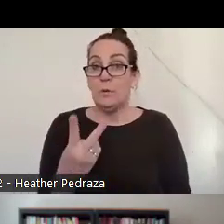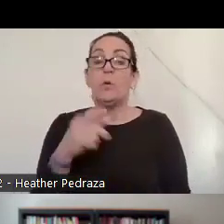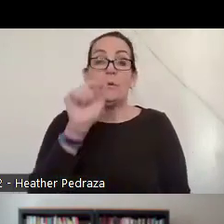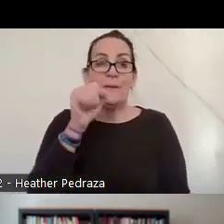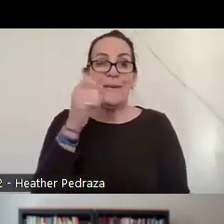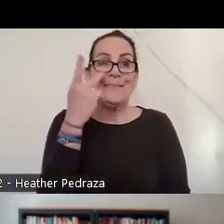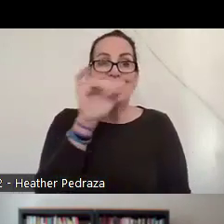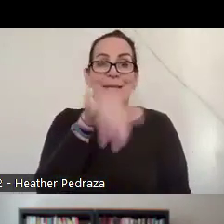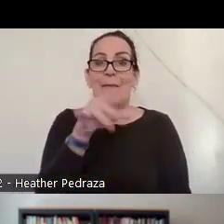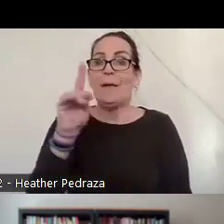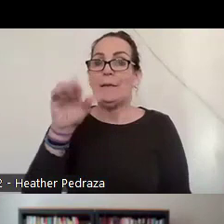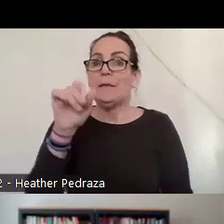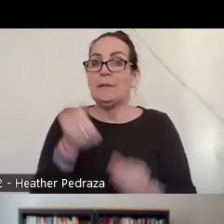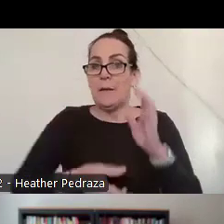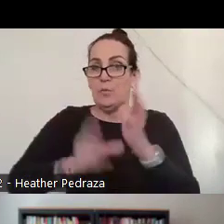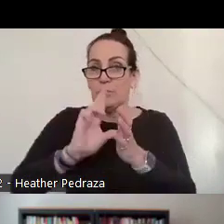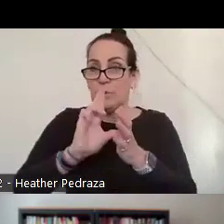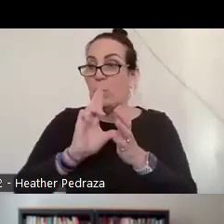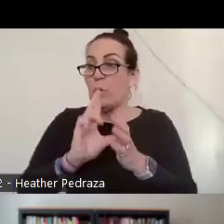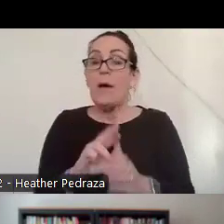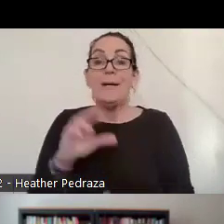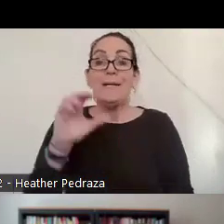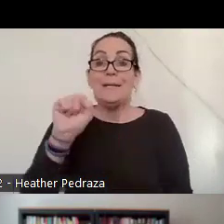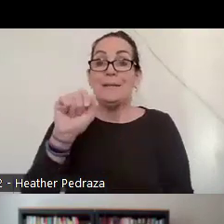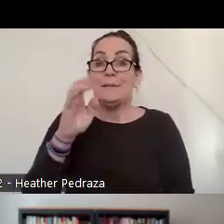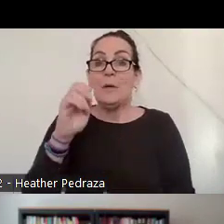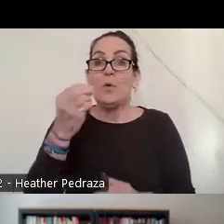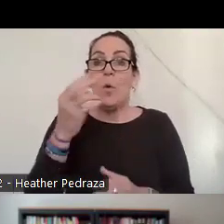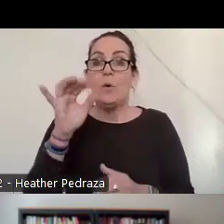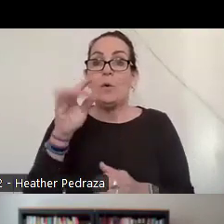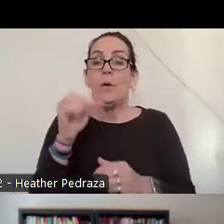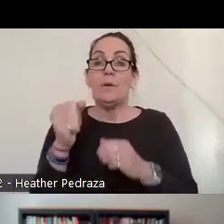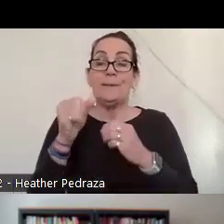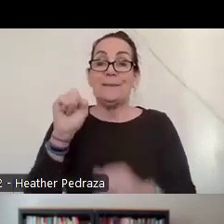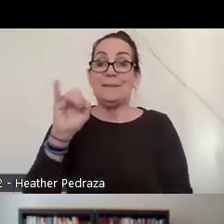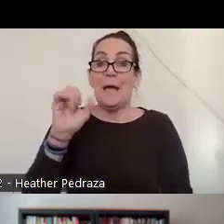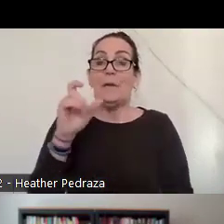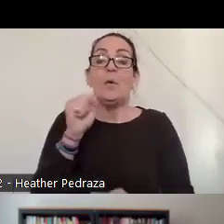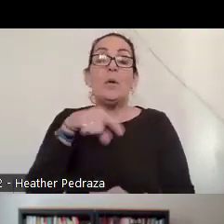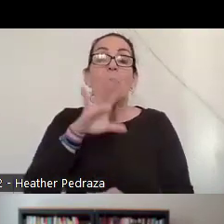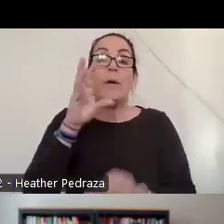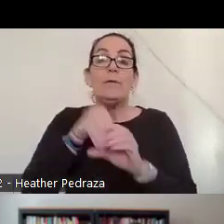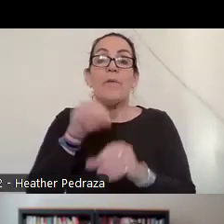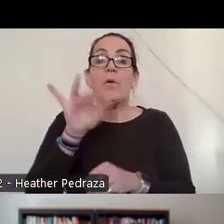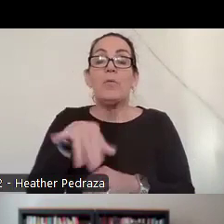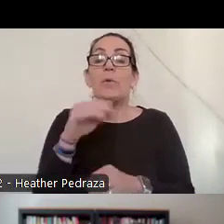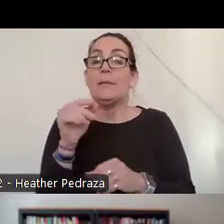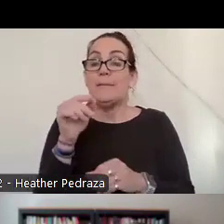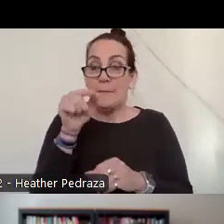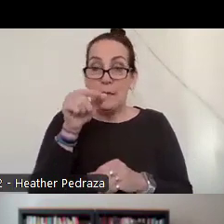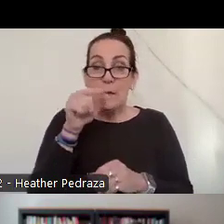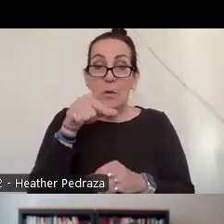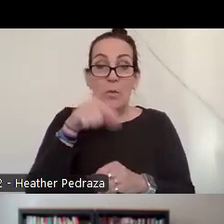review. So on the stakeholder side, we will be engaging stakeholders who can speak to those 6 components